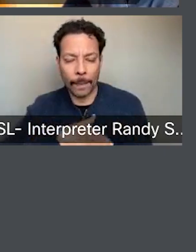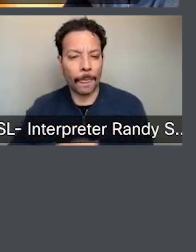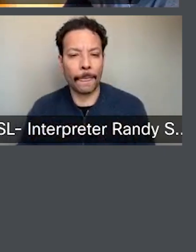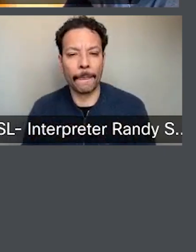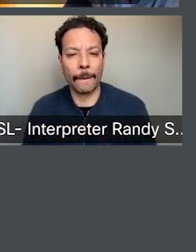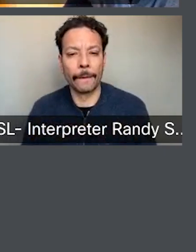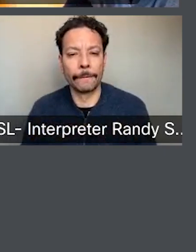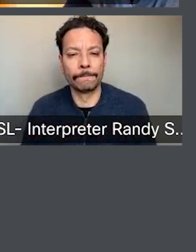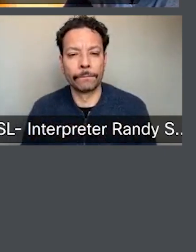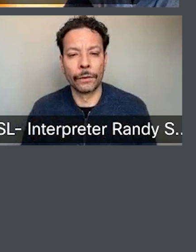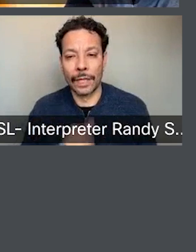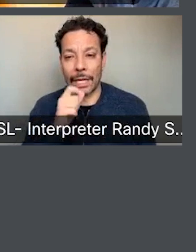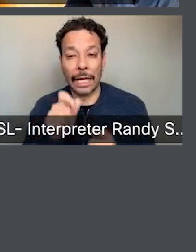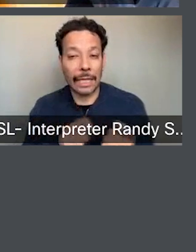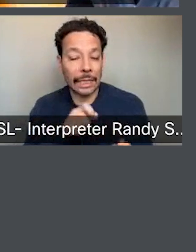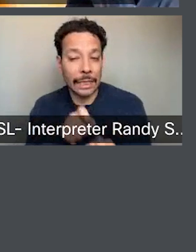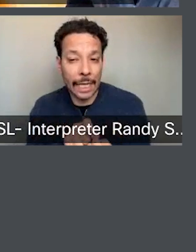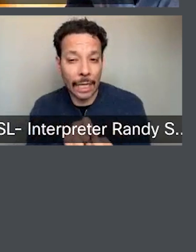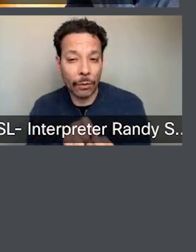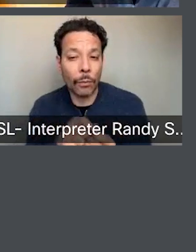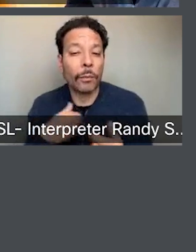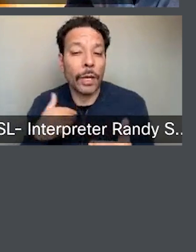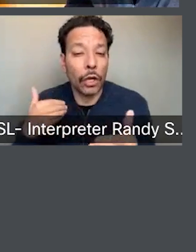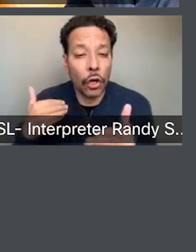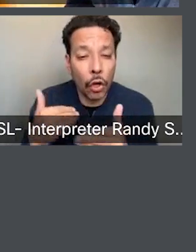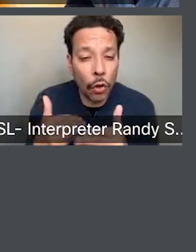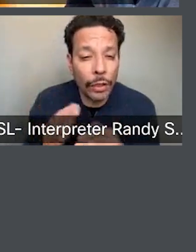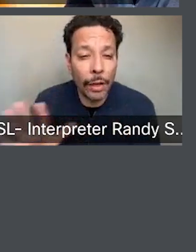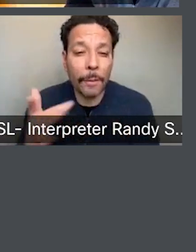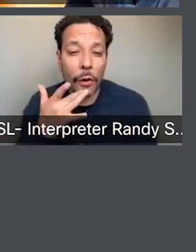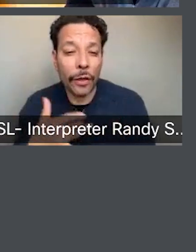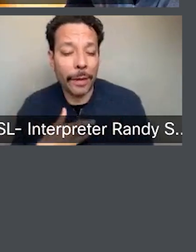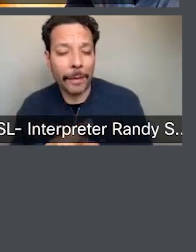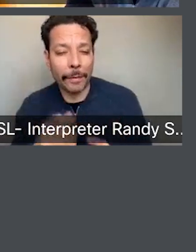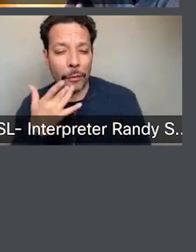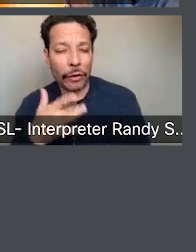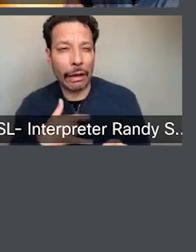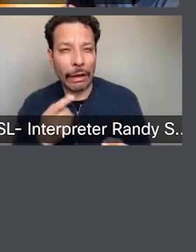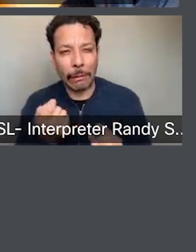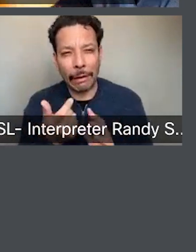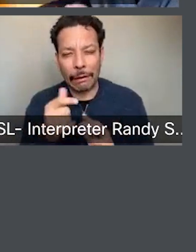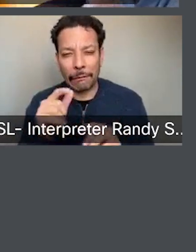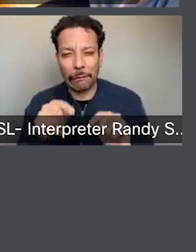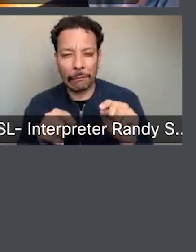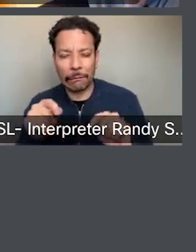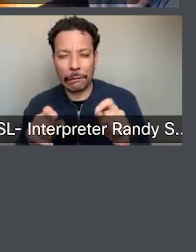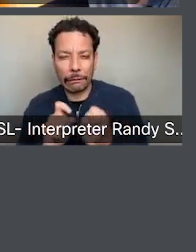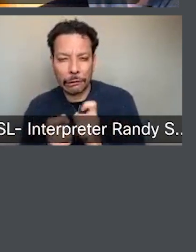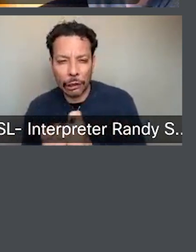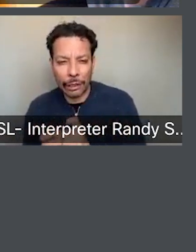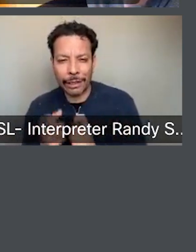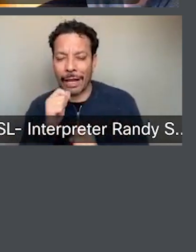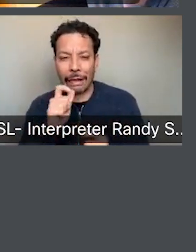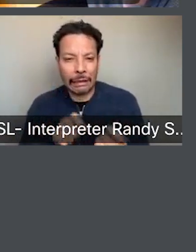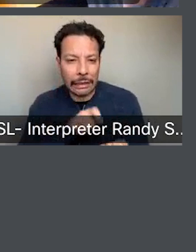It's not exactly a birth. We're close to their birth dates, but the birth dates are off just a little bit so that it's not an